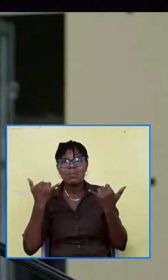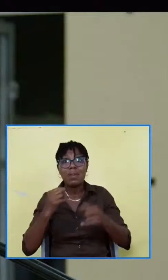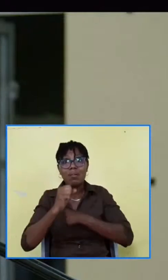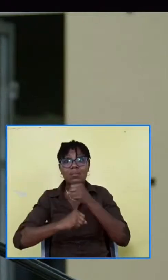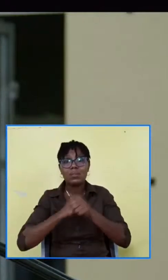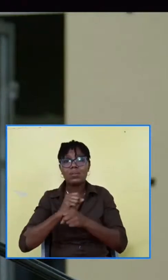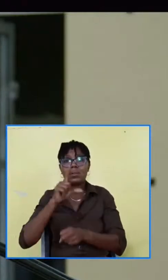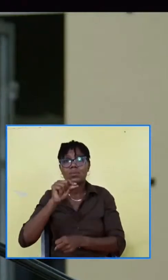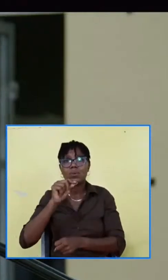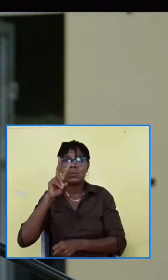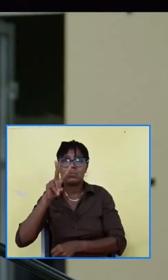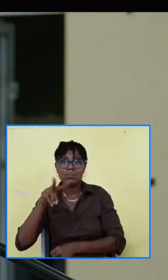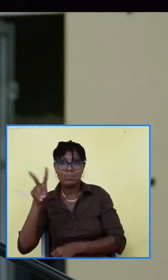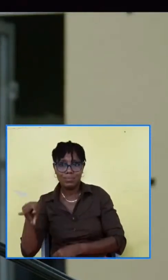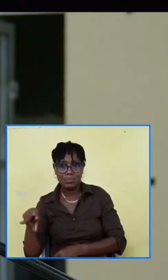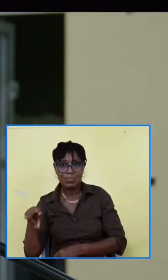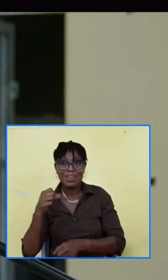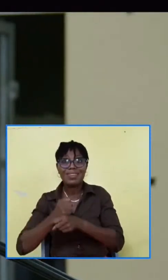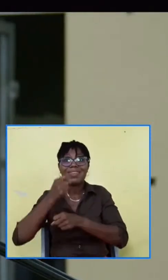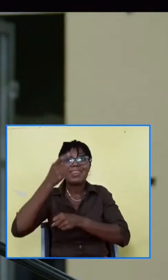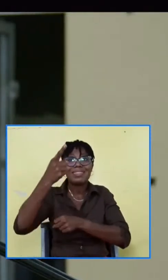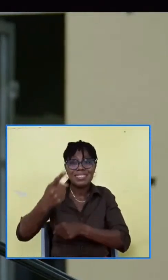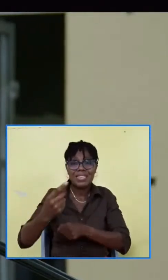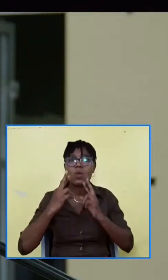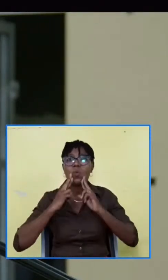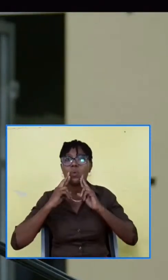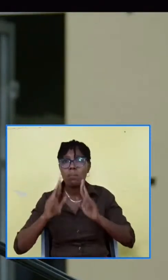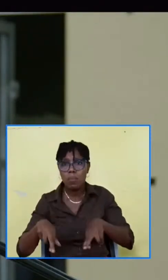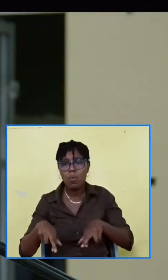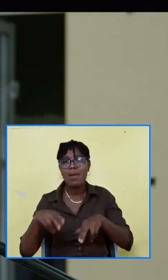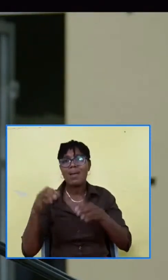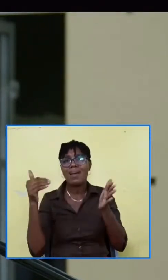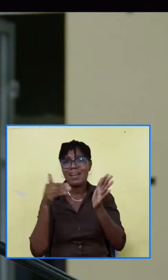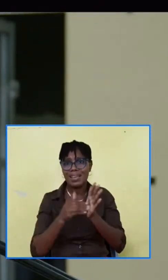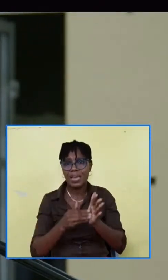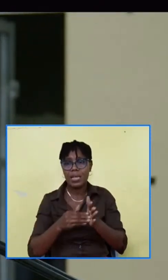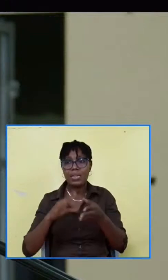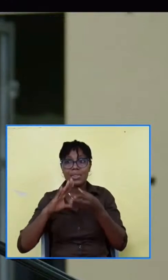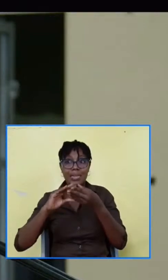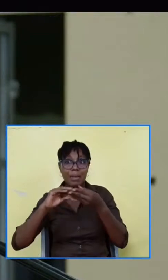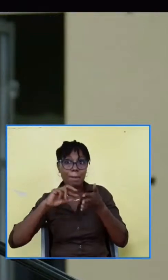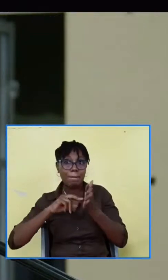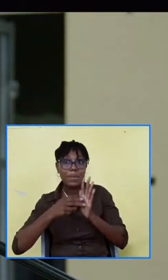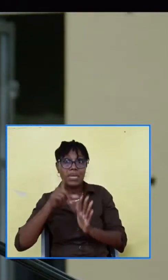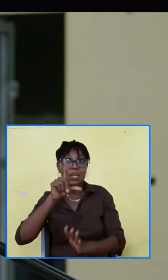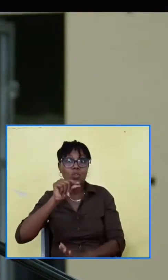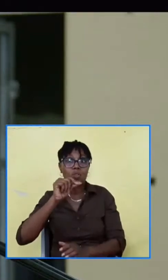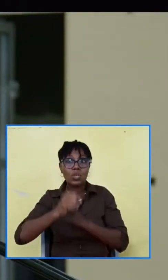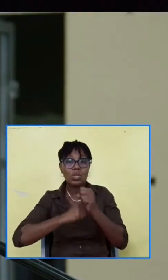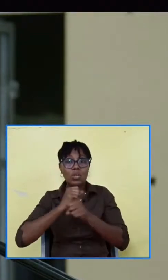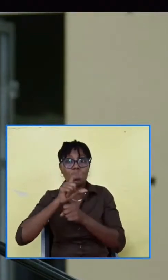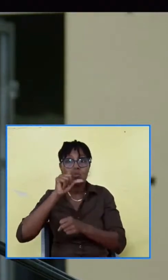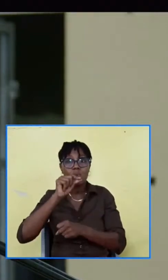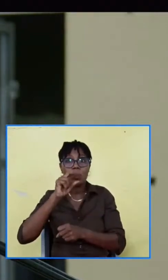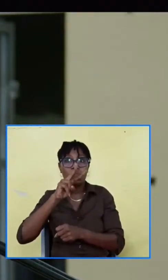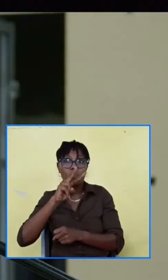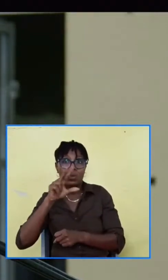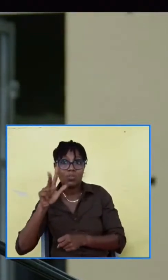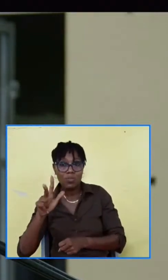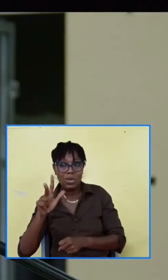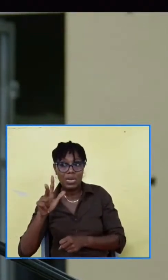The report is due next year. Does that mean in 2023, based on the trend, that we're going to be seeing a depletion